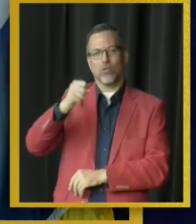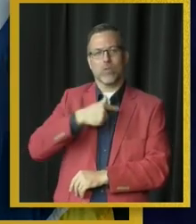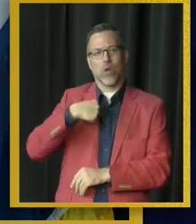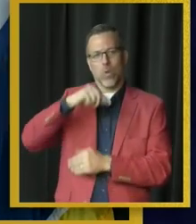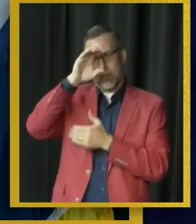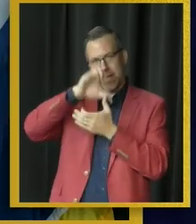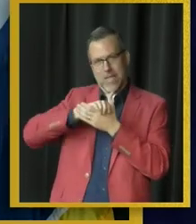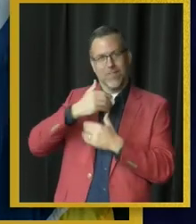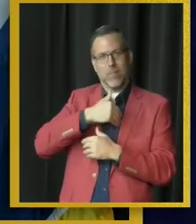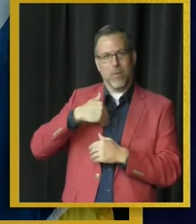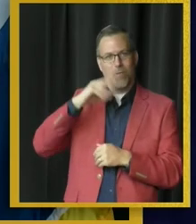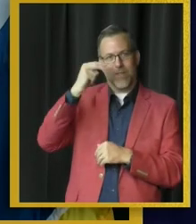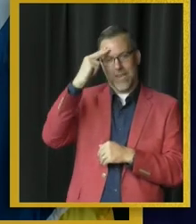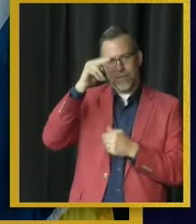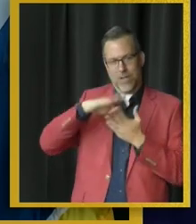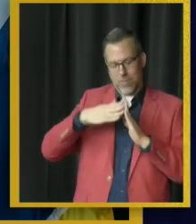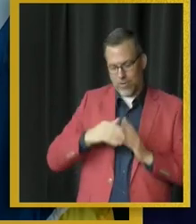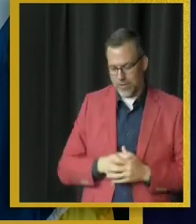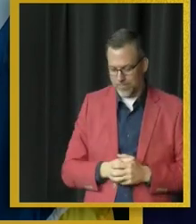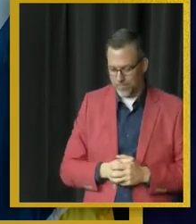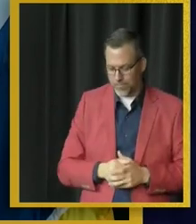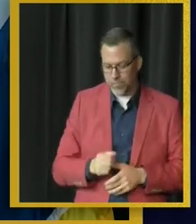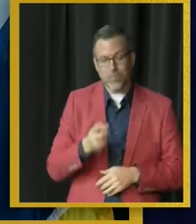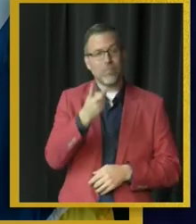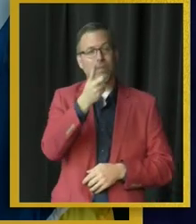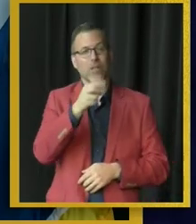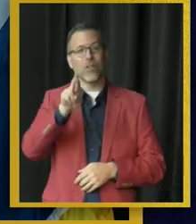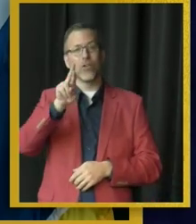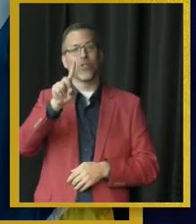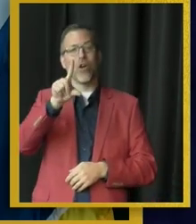of the Nashville community. Dr. Lawson was the